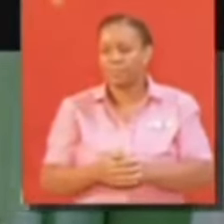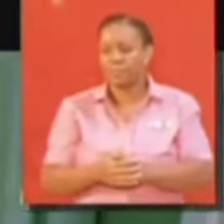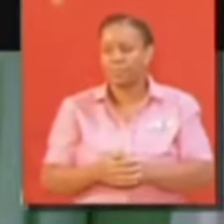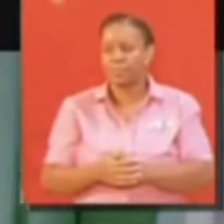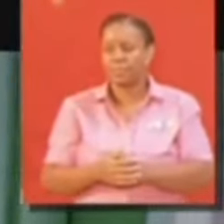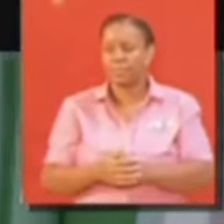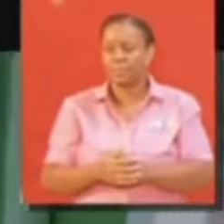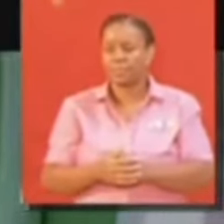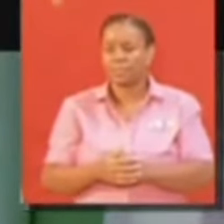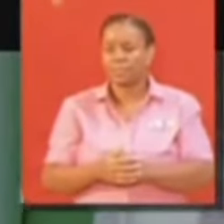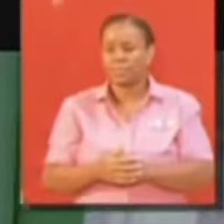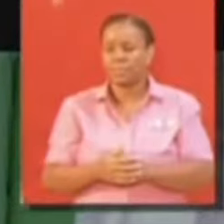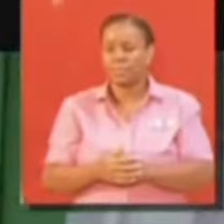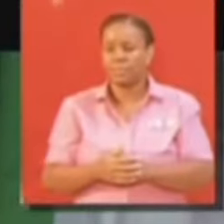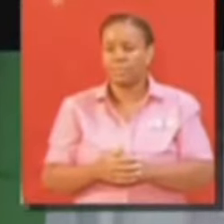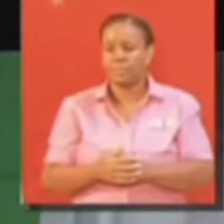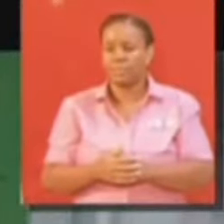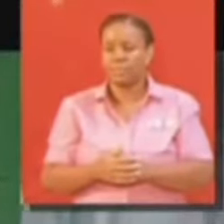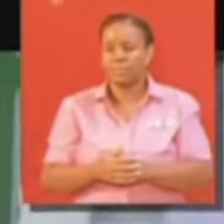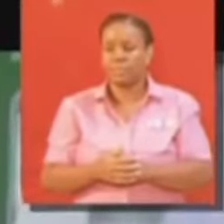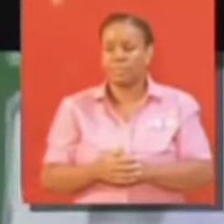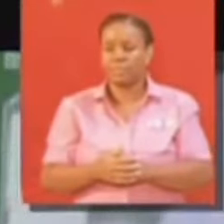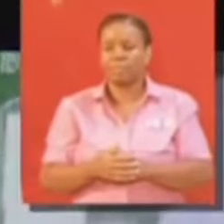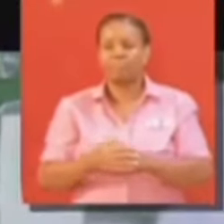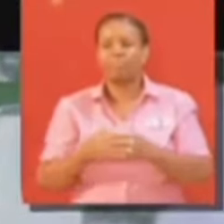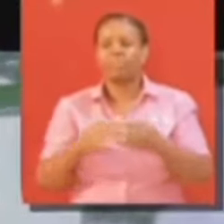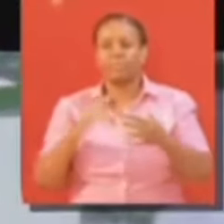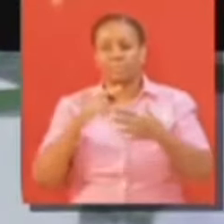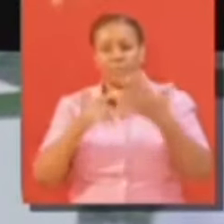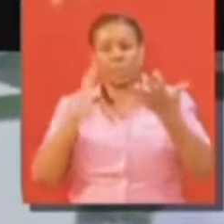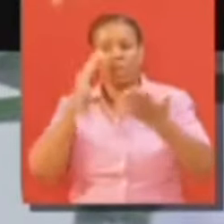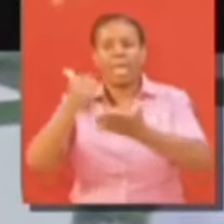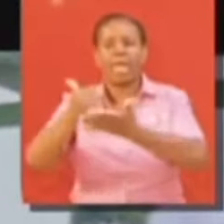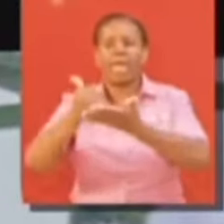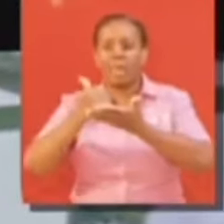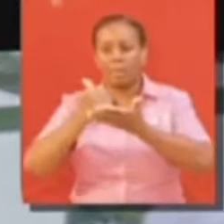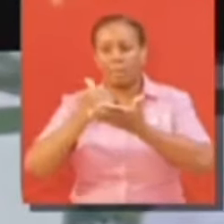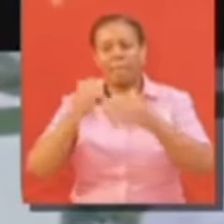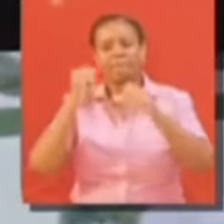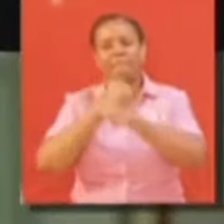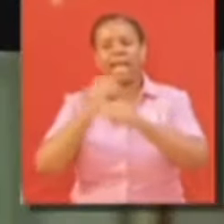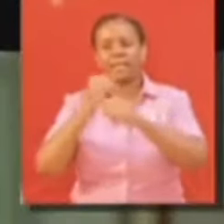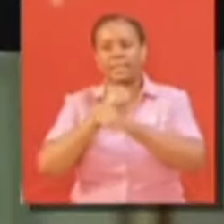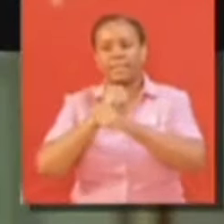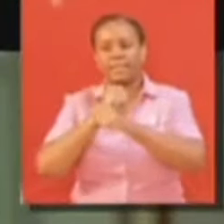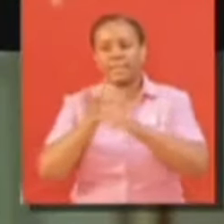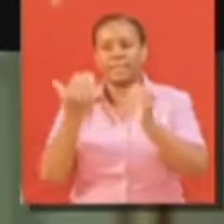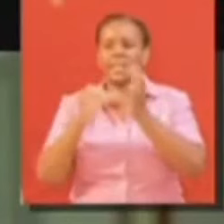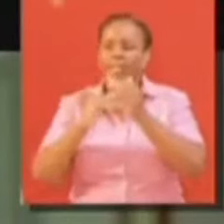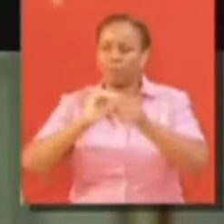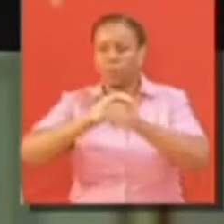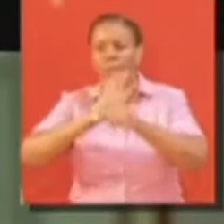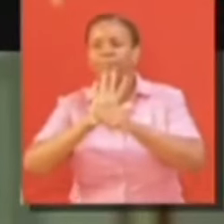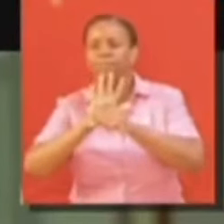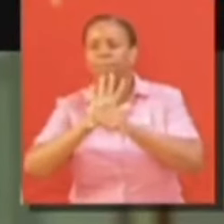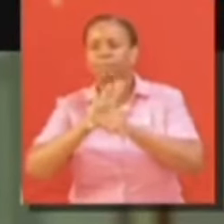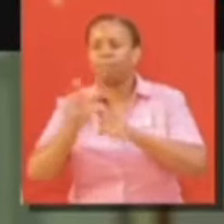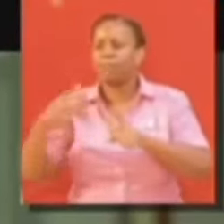fight. To those suffering with predisposed and health conditions like asthma,